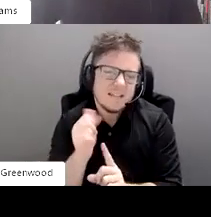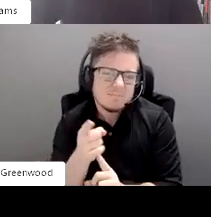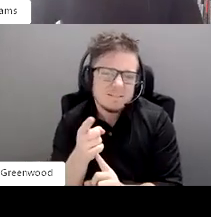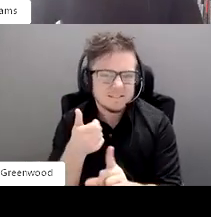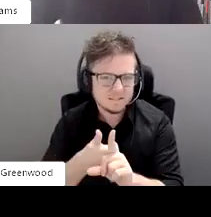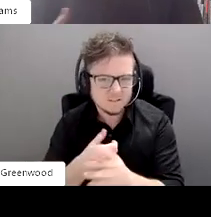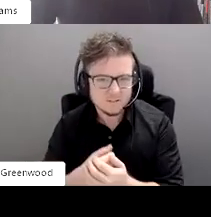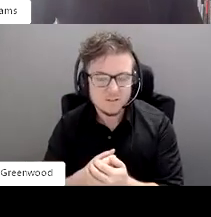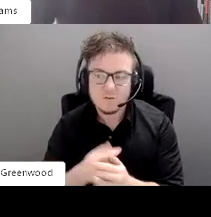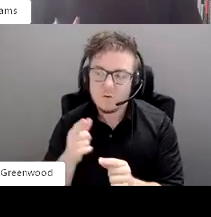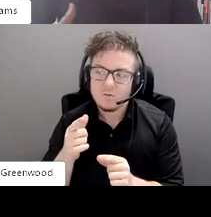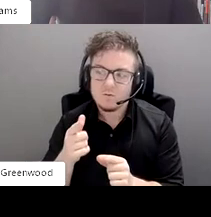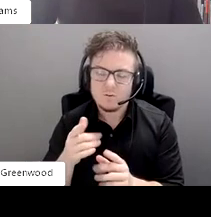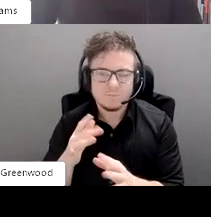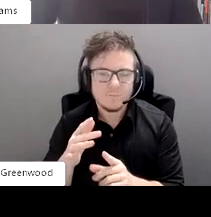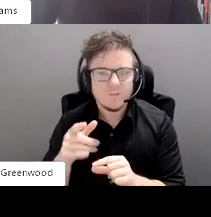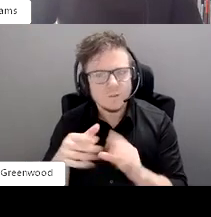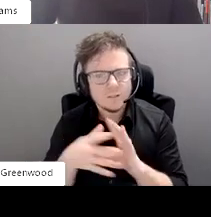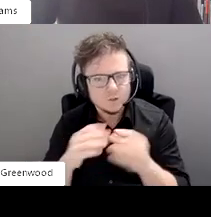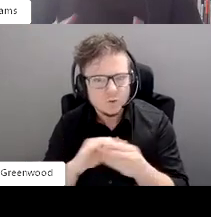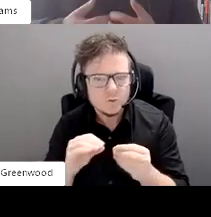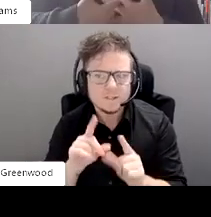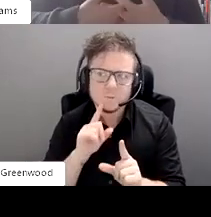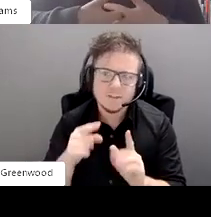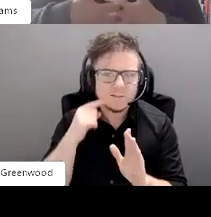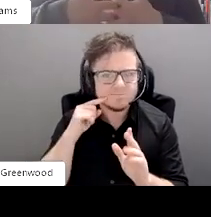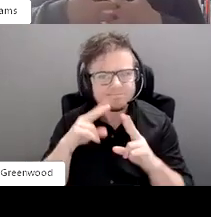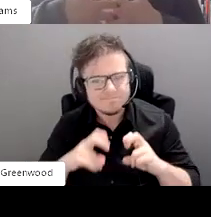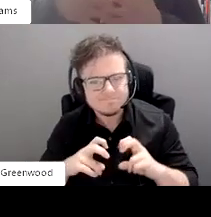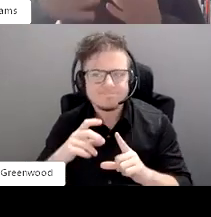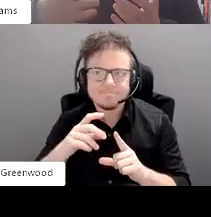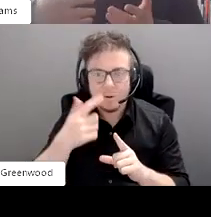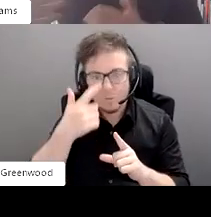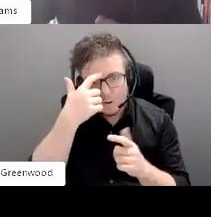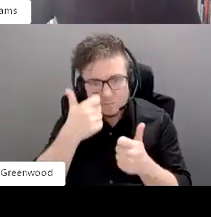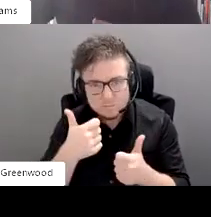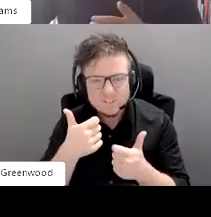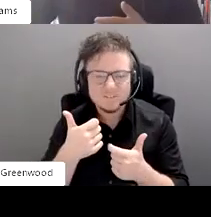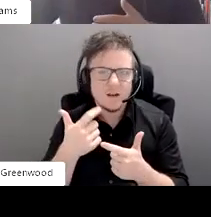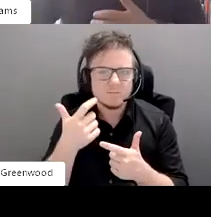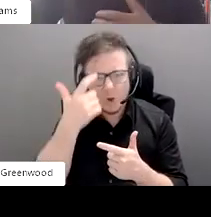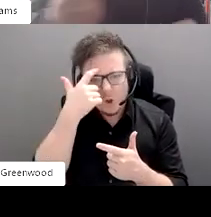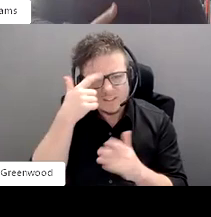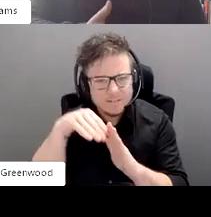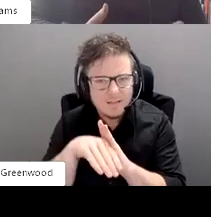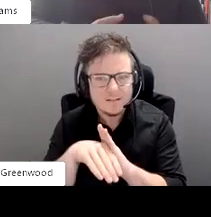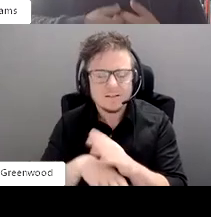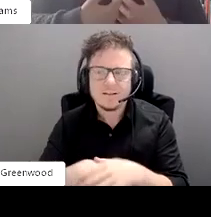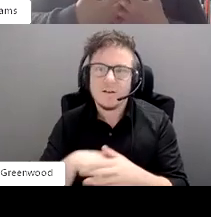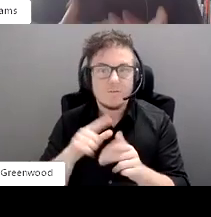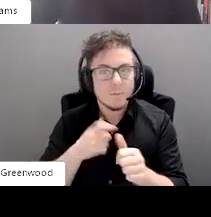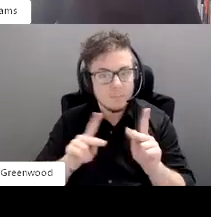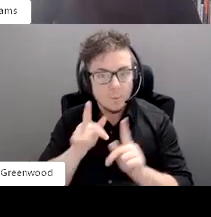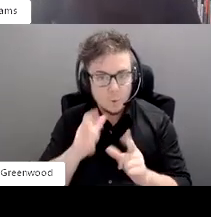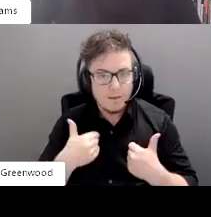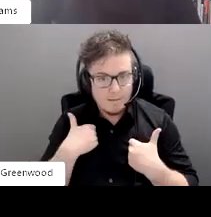explore concerns around cognitive decline and dementia, both from the people living with dementia, but also their carers. But